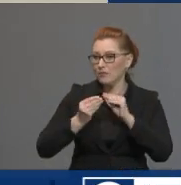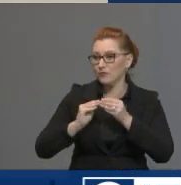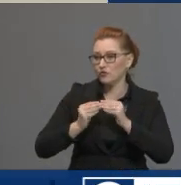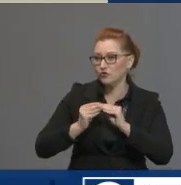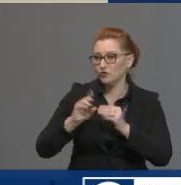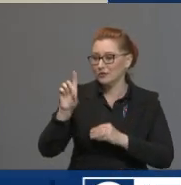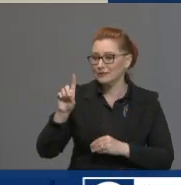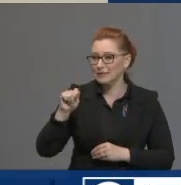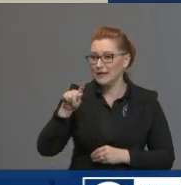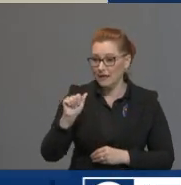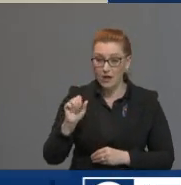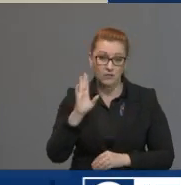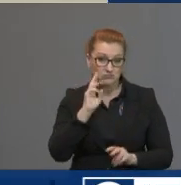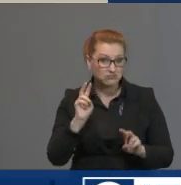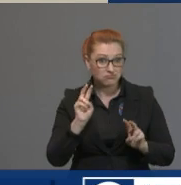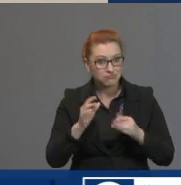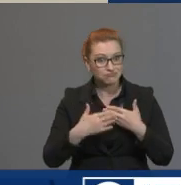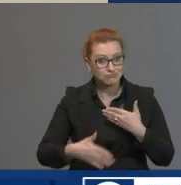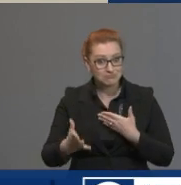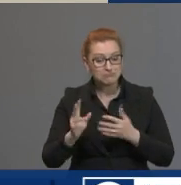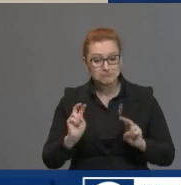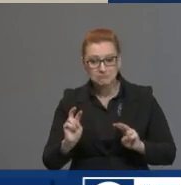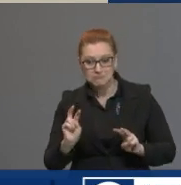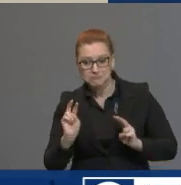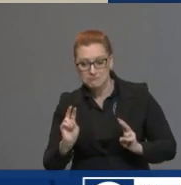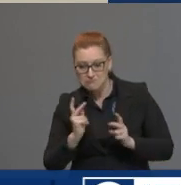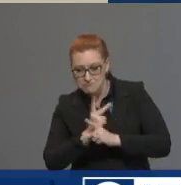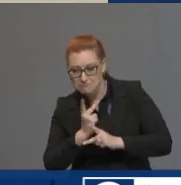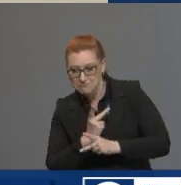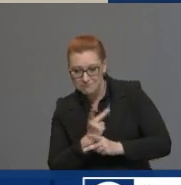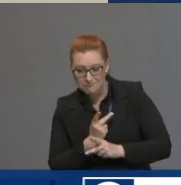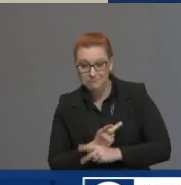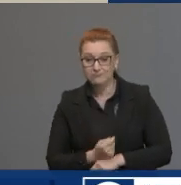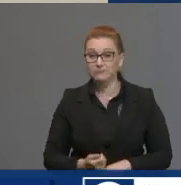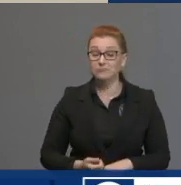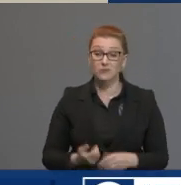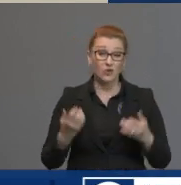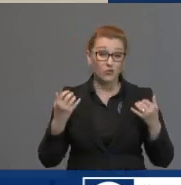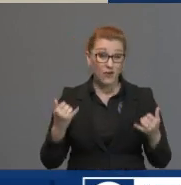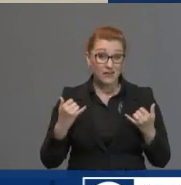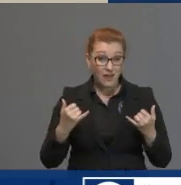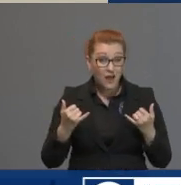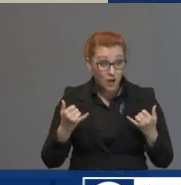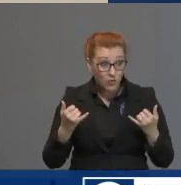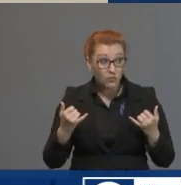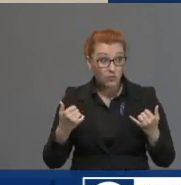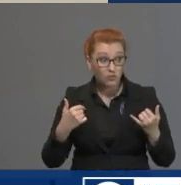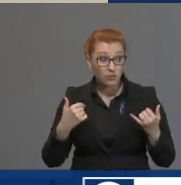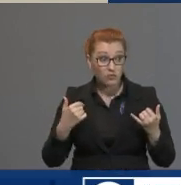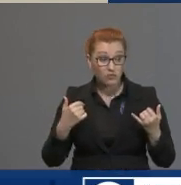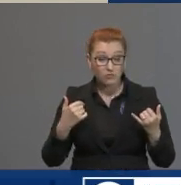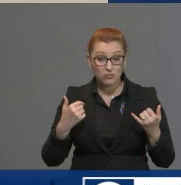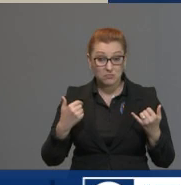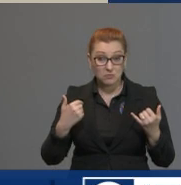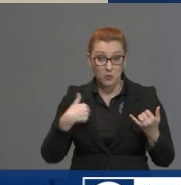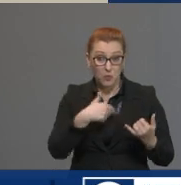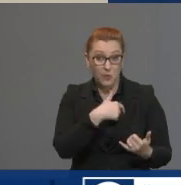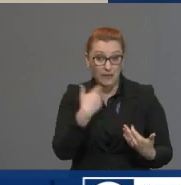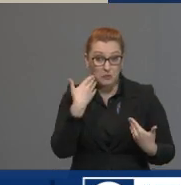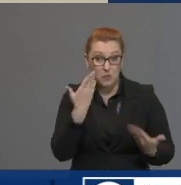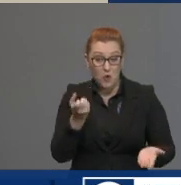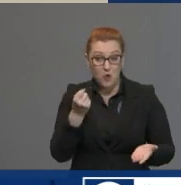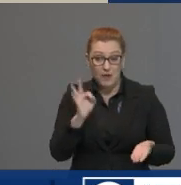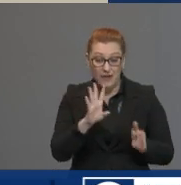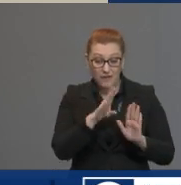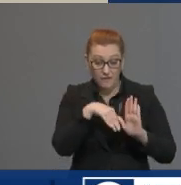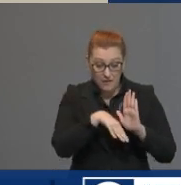data, and we will continue to monitor the data as we get it. We do not know at this time if we have peaked